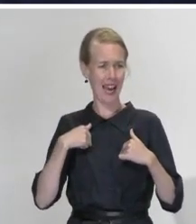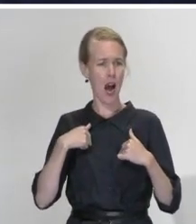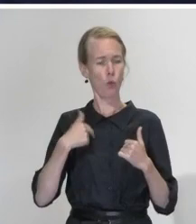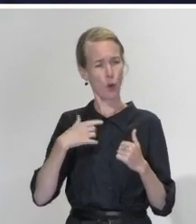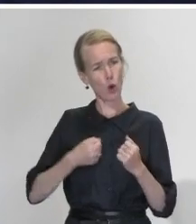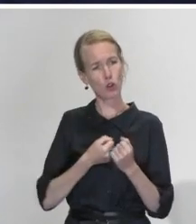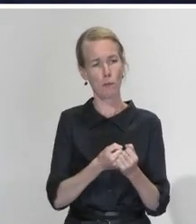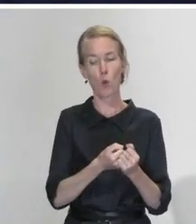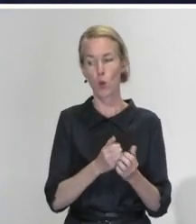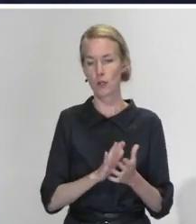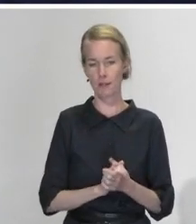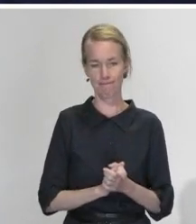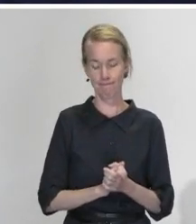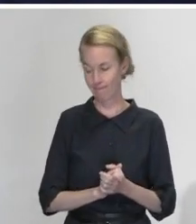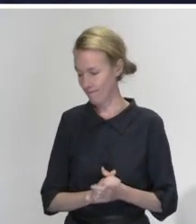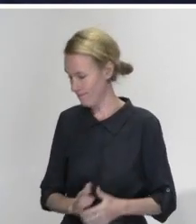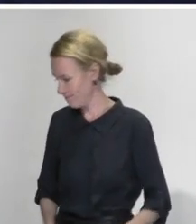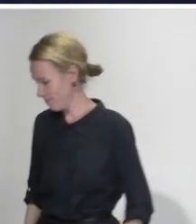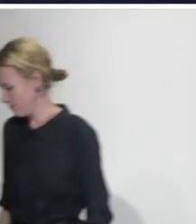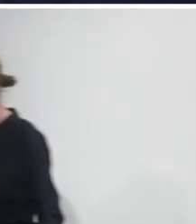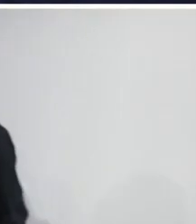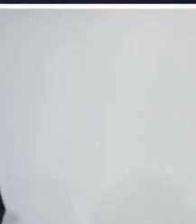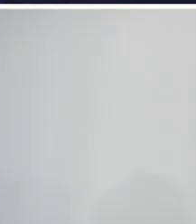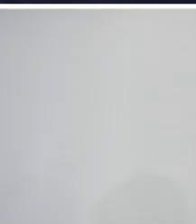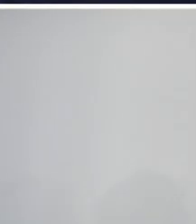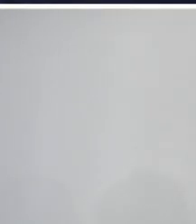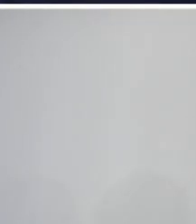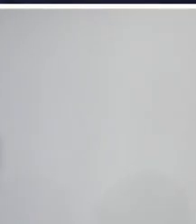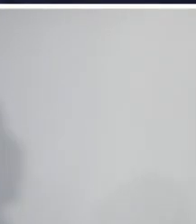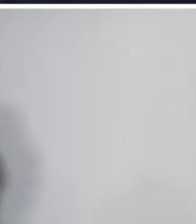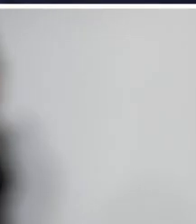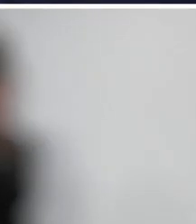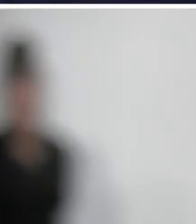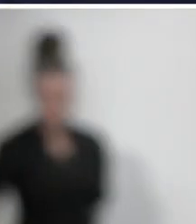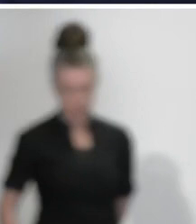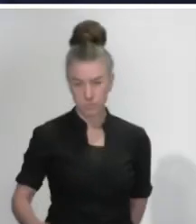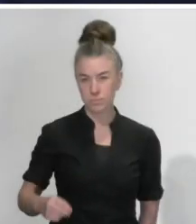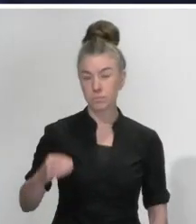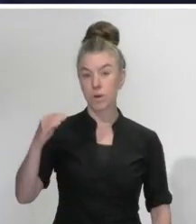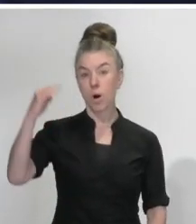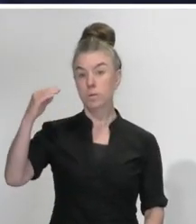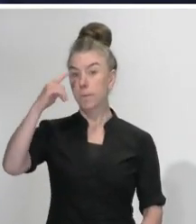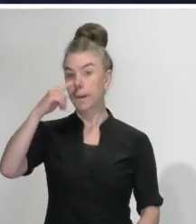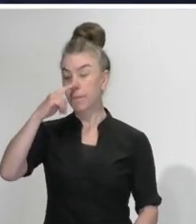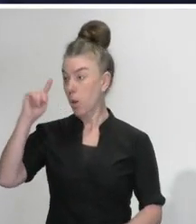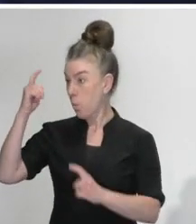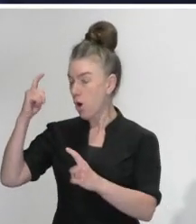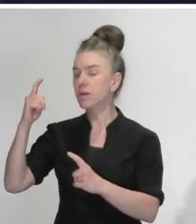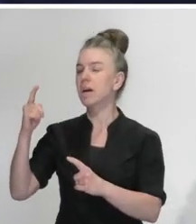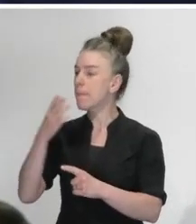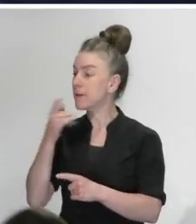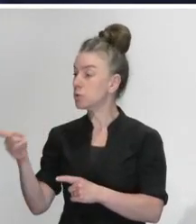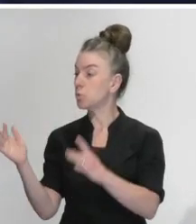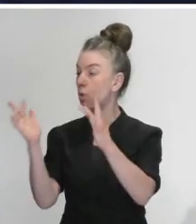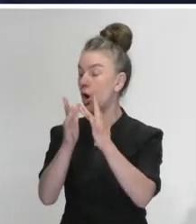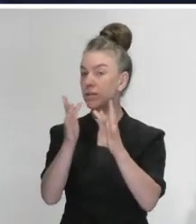concerns are raised, they are being referred to the local Civil Defence Emergency Management Group to provide assistance. I'd like to thank all our